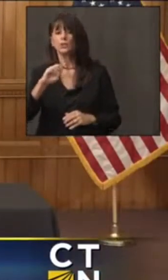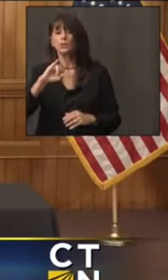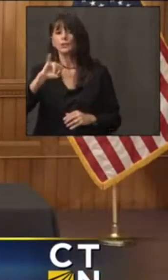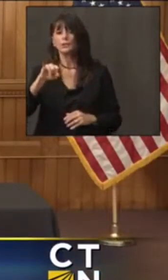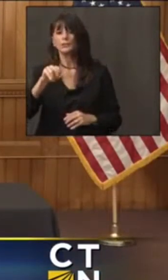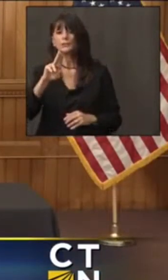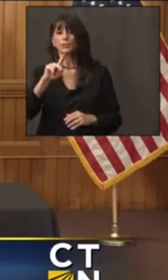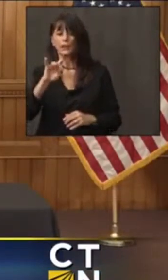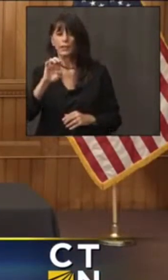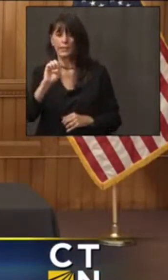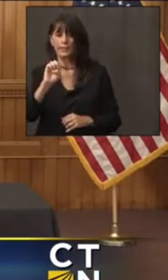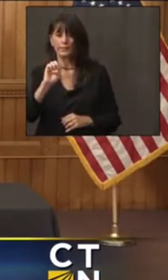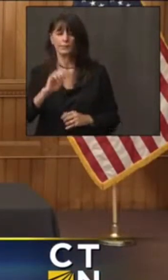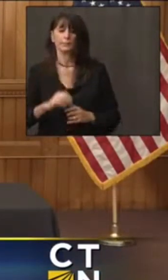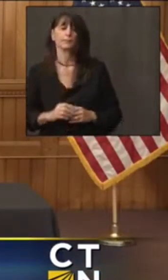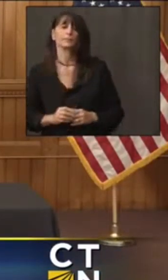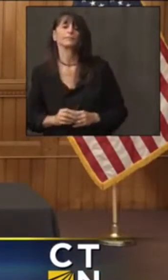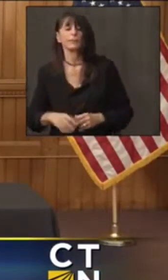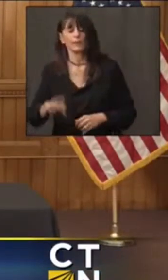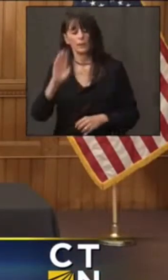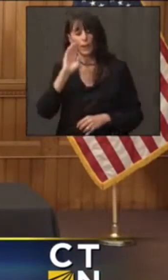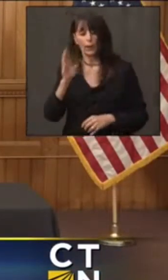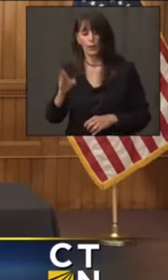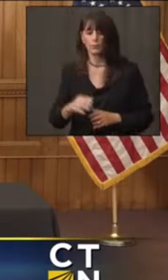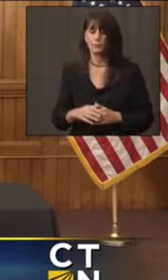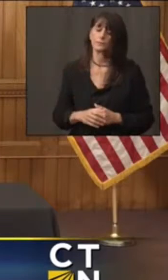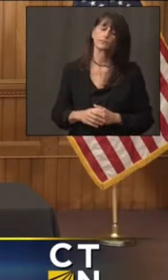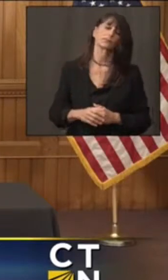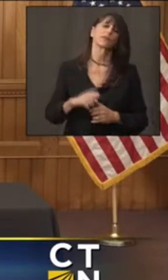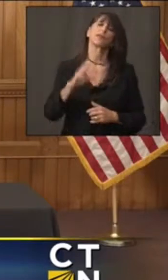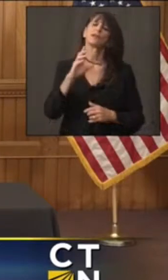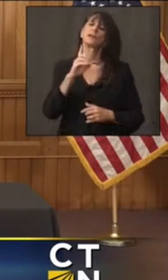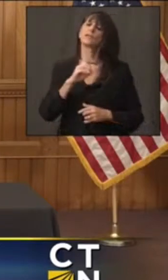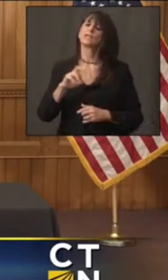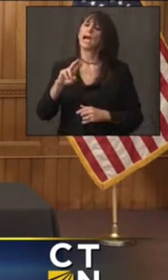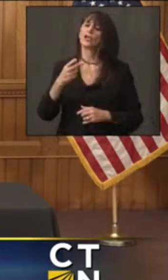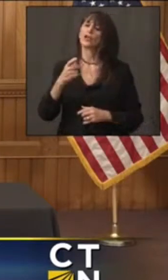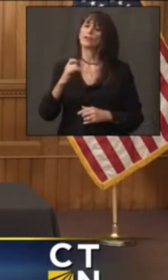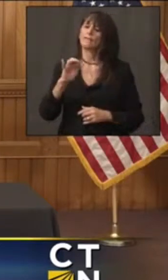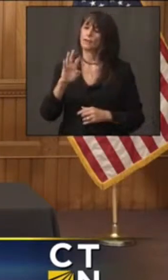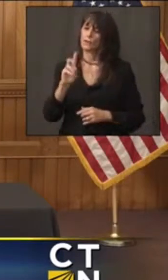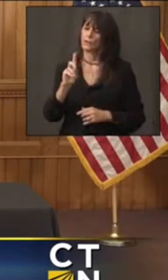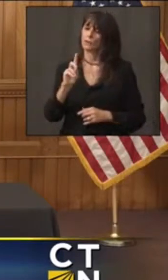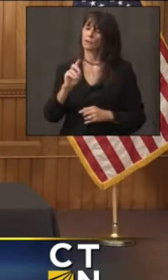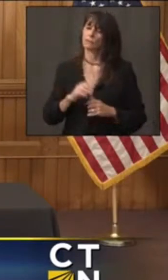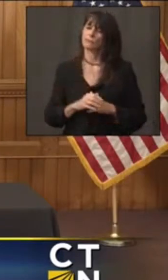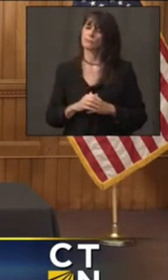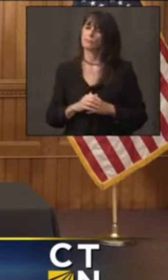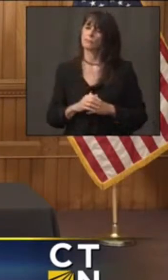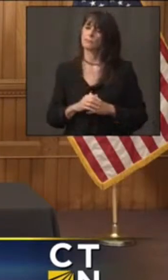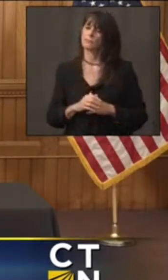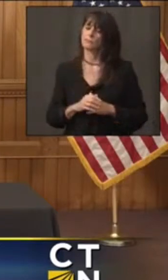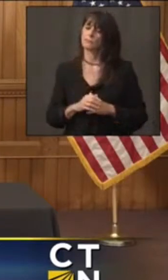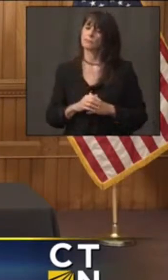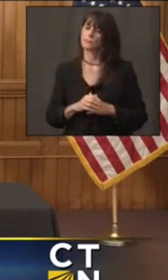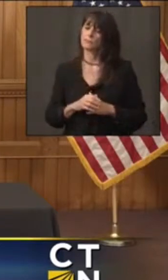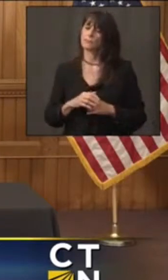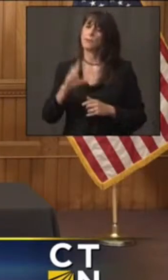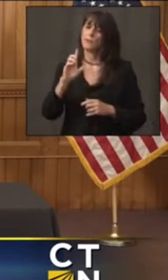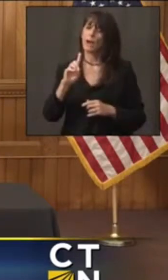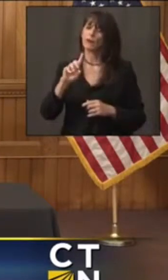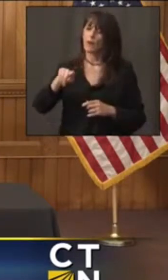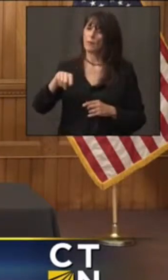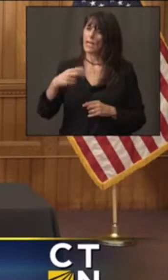Thanks, Max. Hi, everybody. Dr. Gifford, has the Public Health Department been involved with